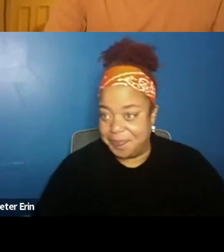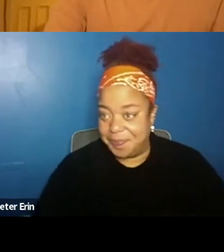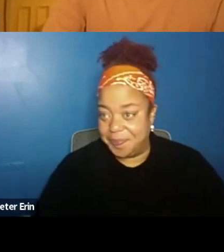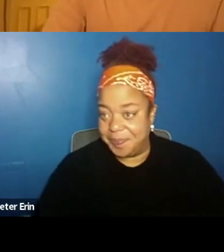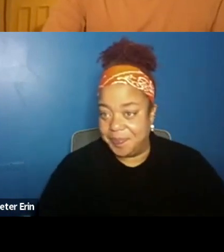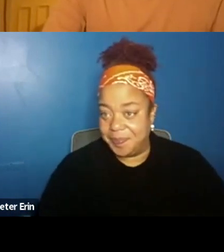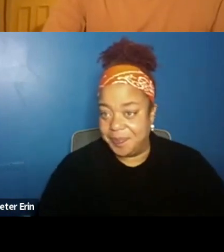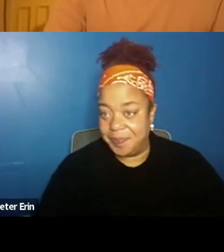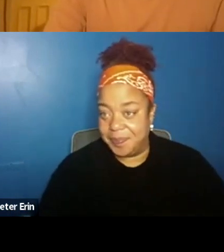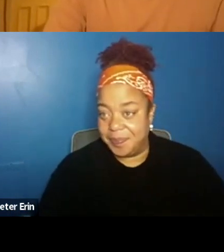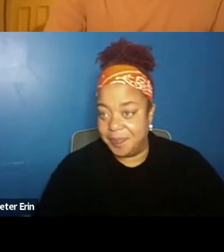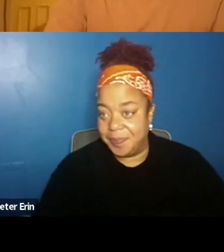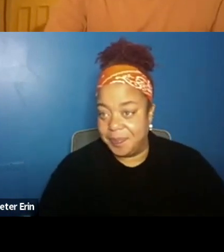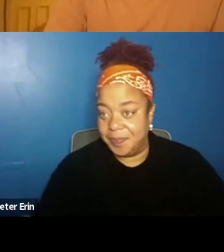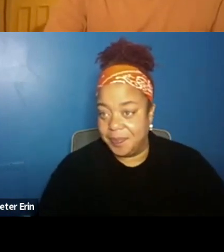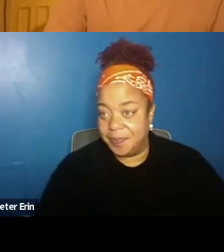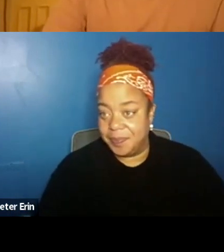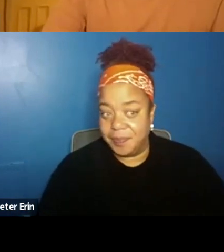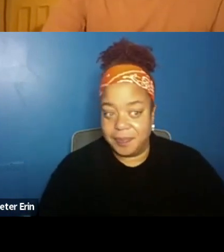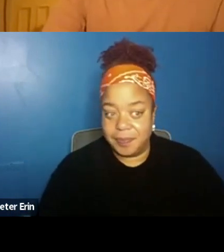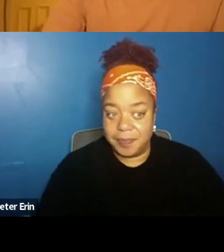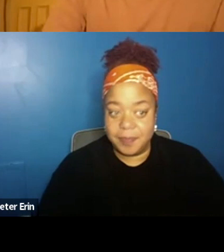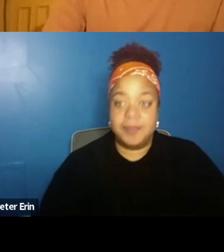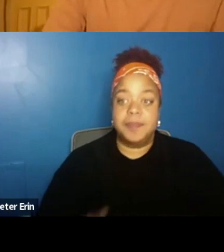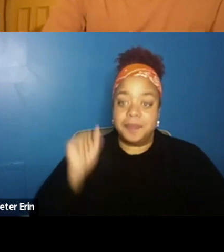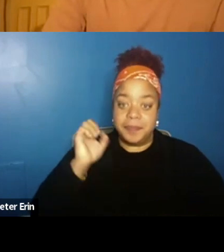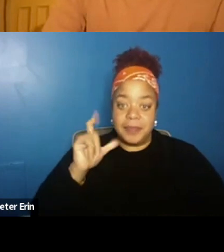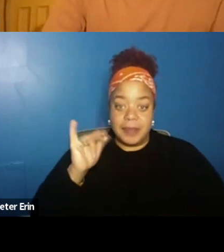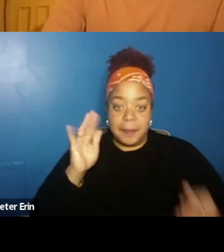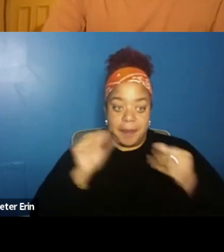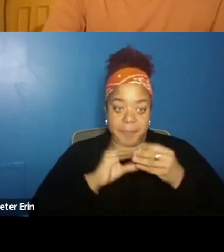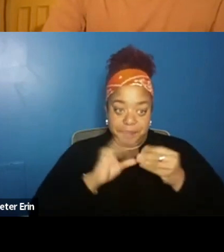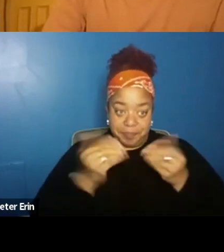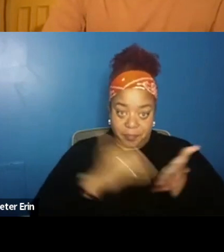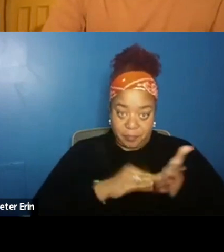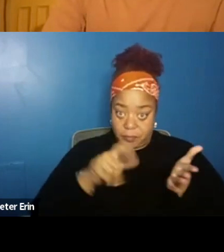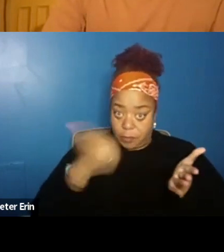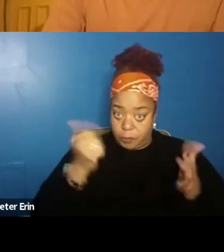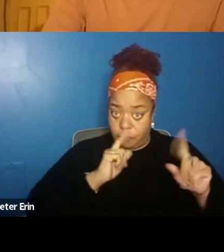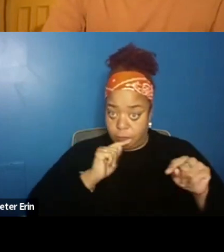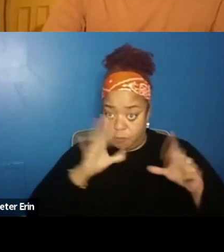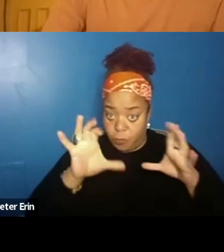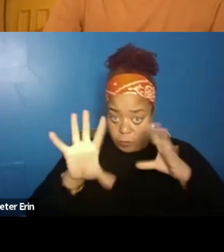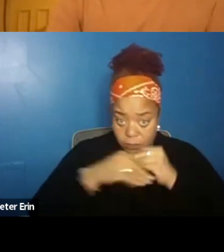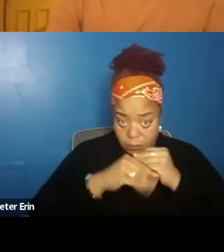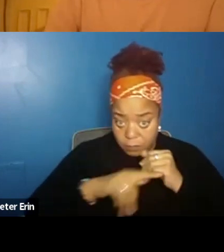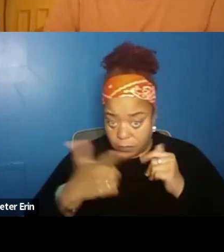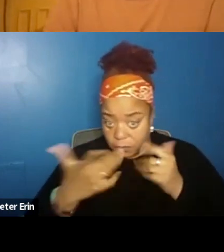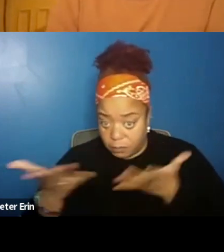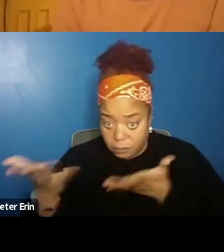This is Selima. Thank you, Idil. Would anyone else like to respond or build off of Idil's comments?